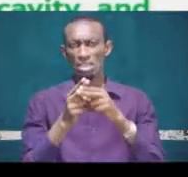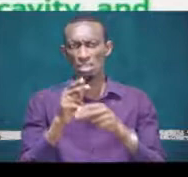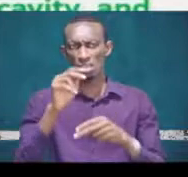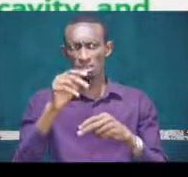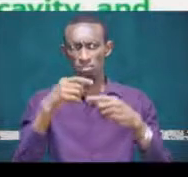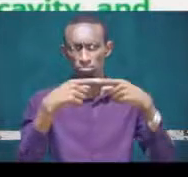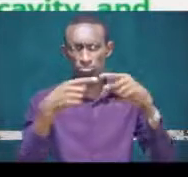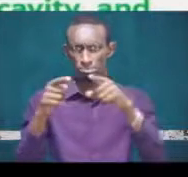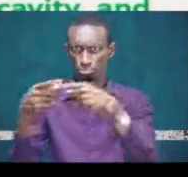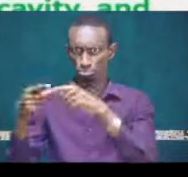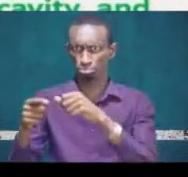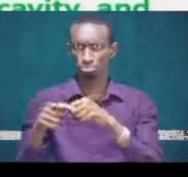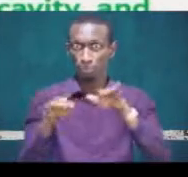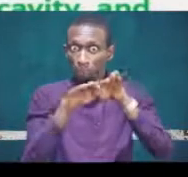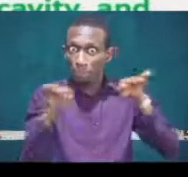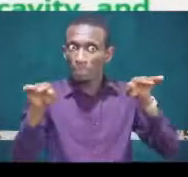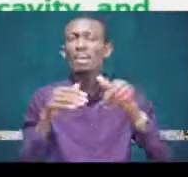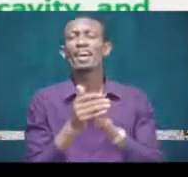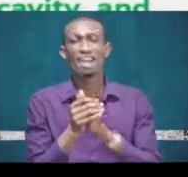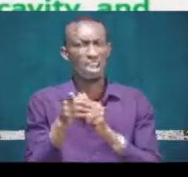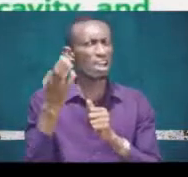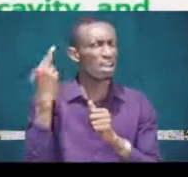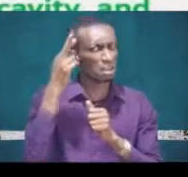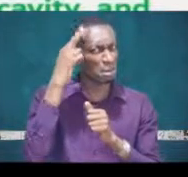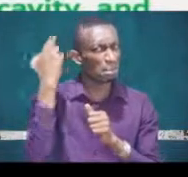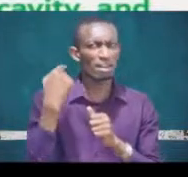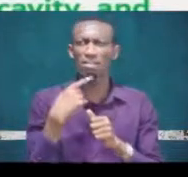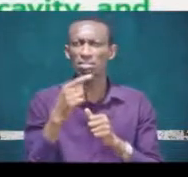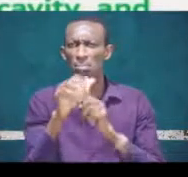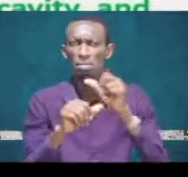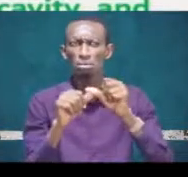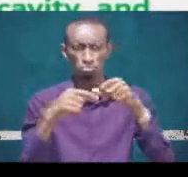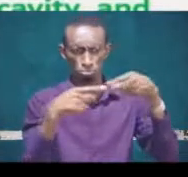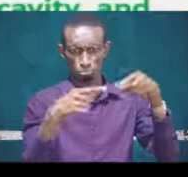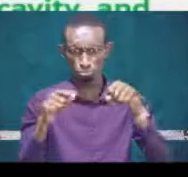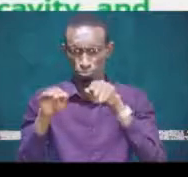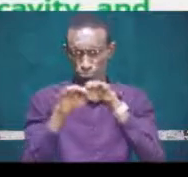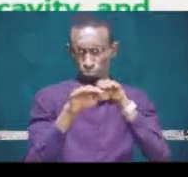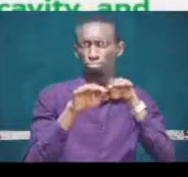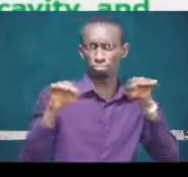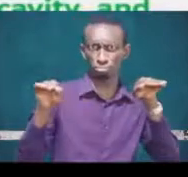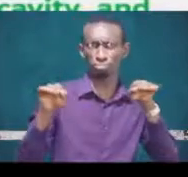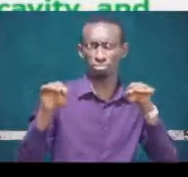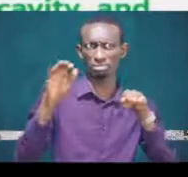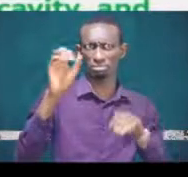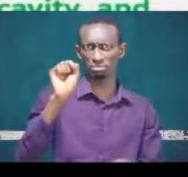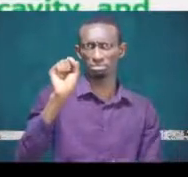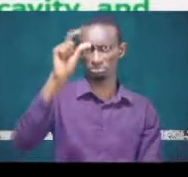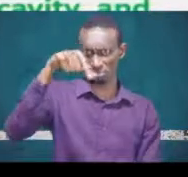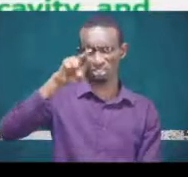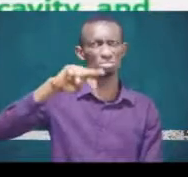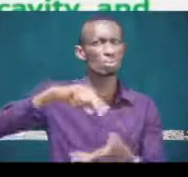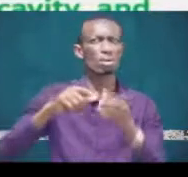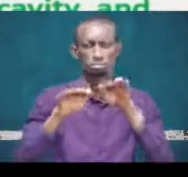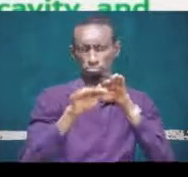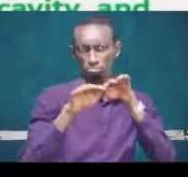flattened cells. Because we have talked about stratified, many layers. Squamous, that means cells are flat. Cells